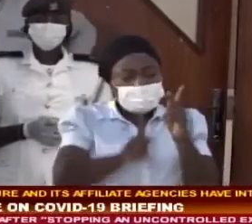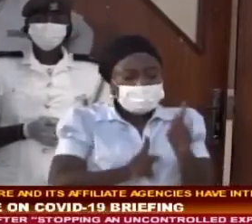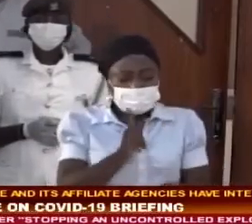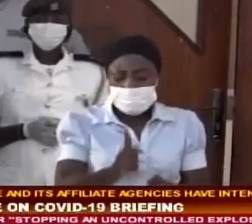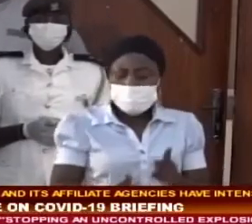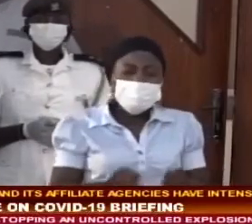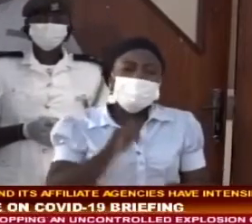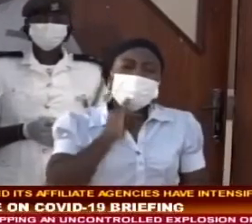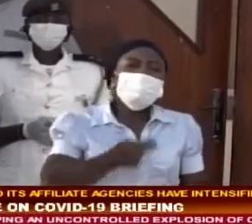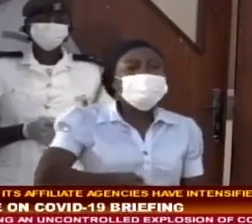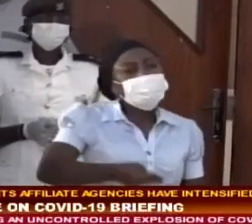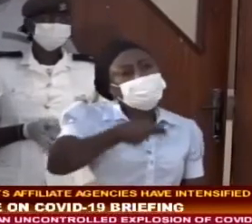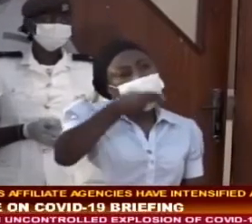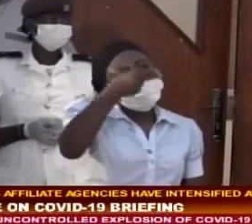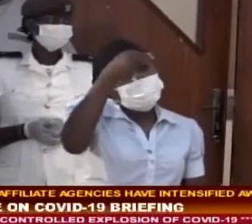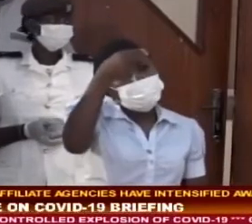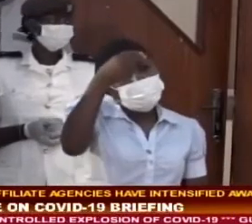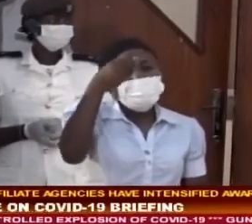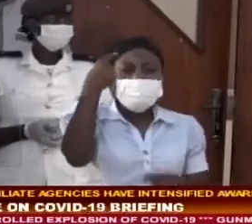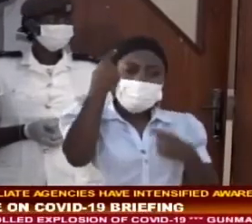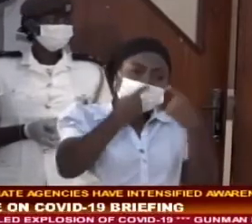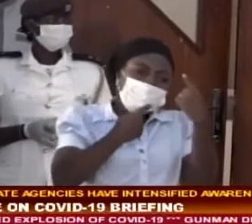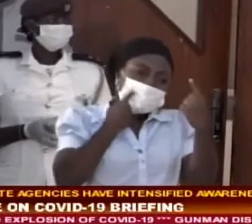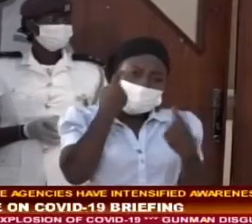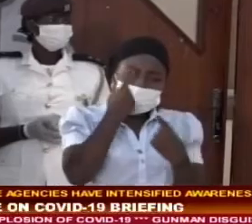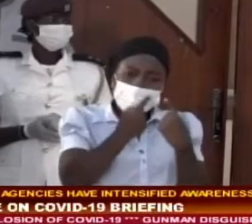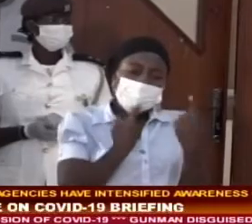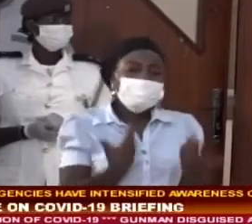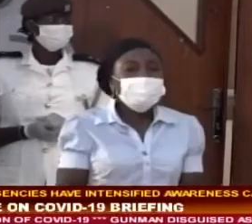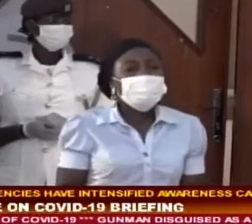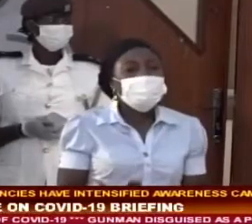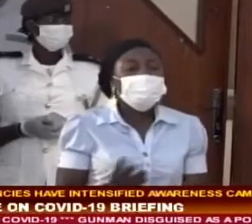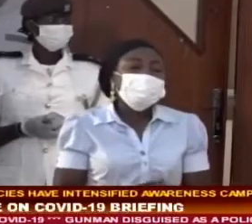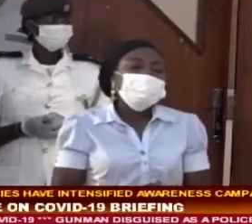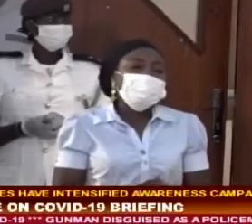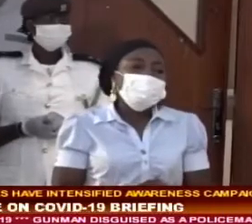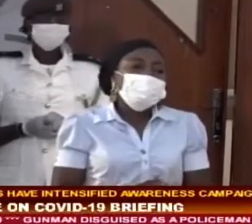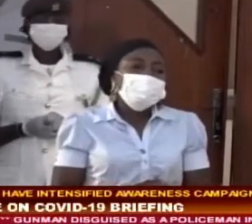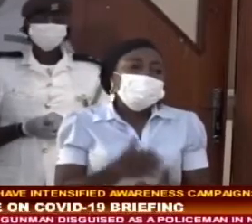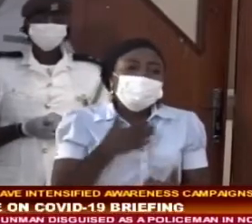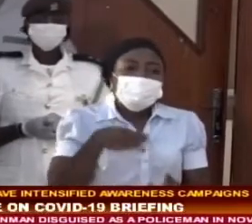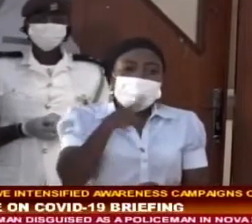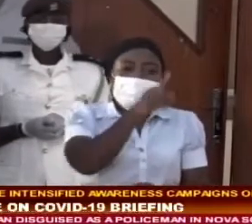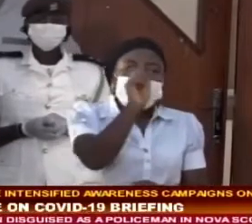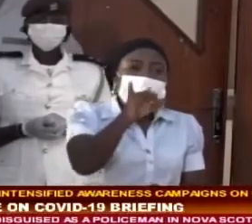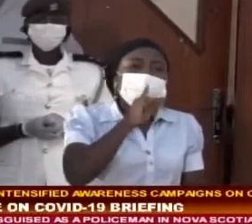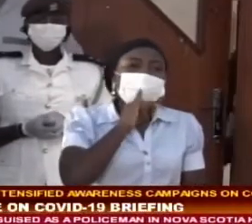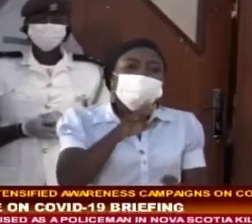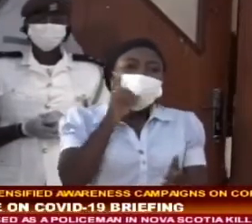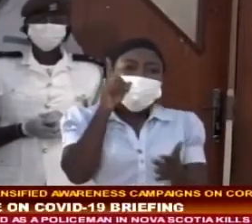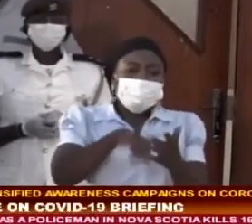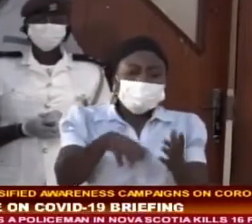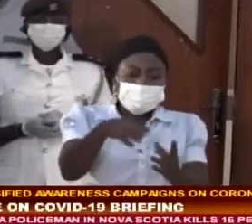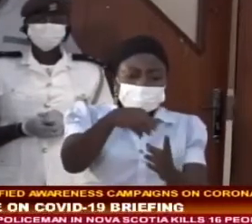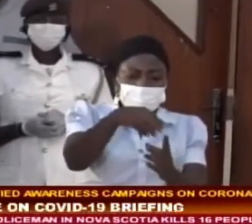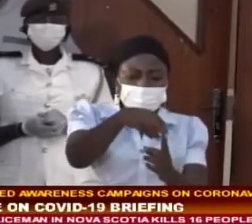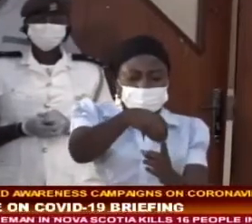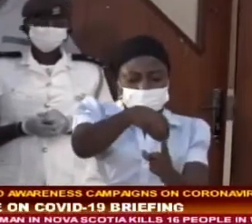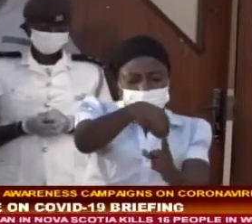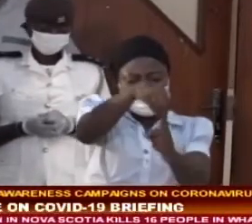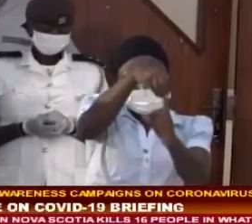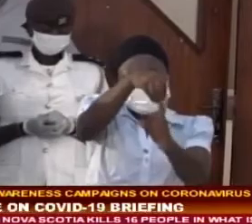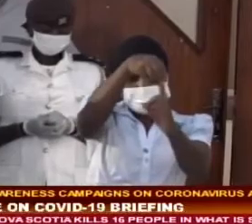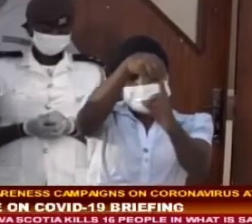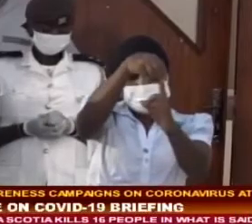Kano, has given the PTA some concern. So my question is, what particular